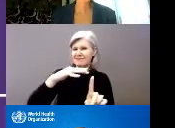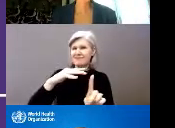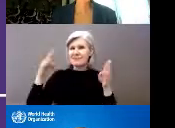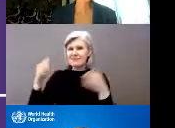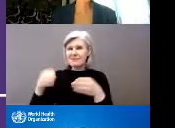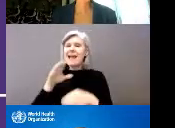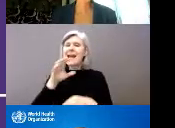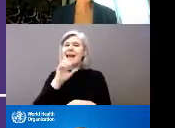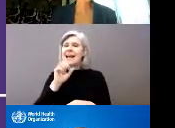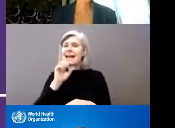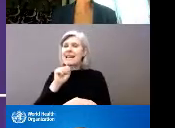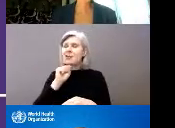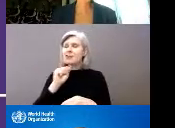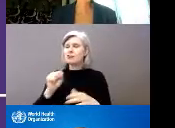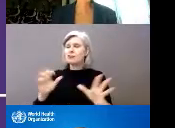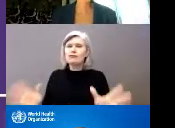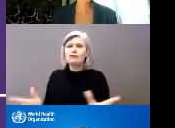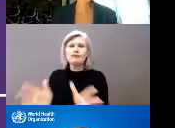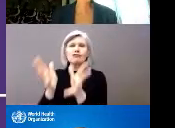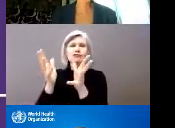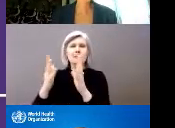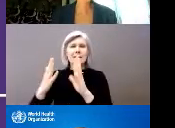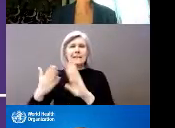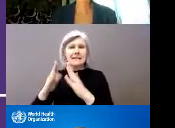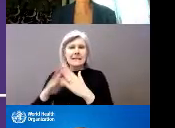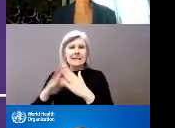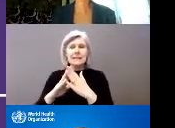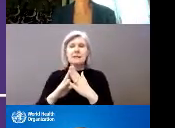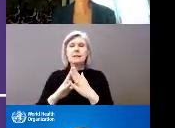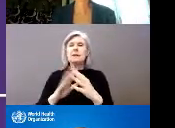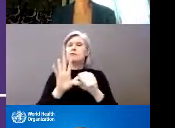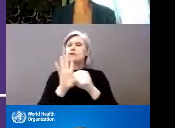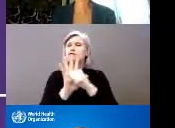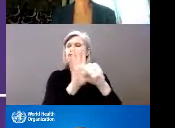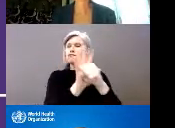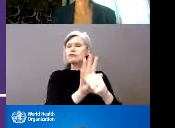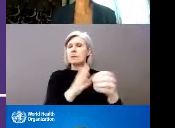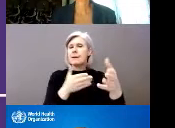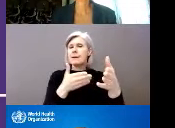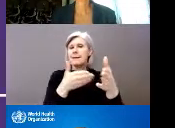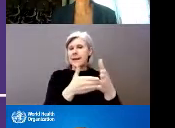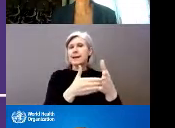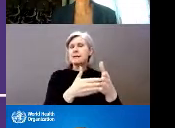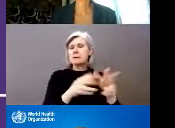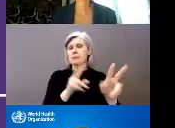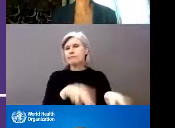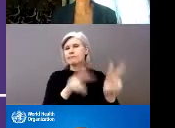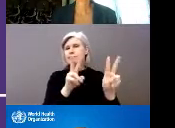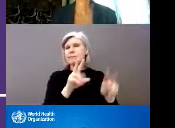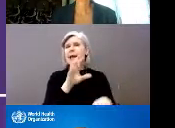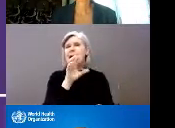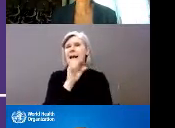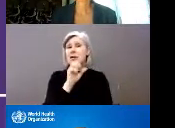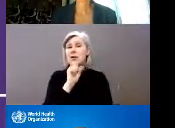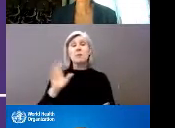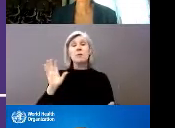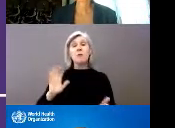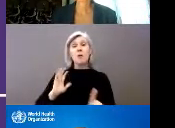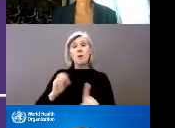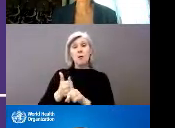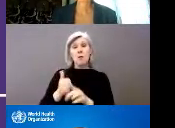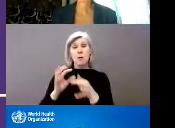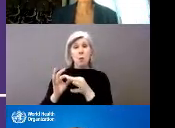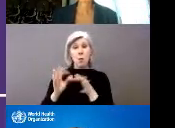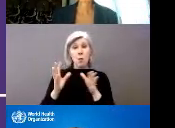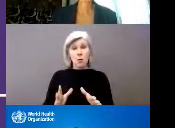and the development of global campaign to combat ageism. Prior to this position, she was the coordinator for the Disability and